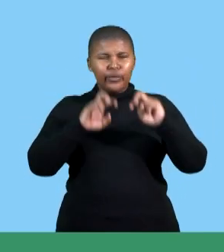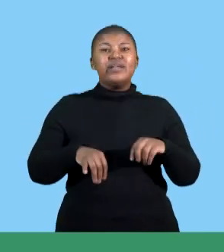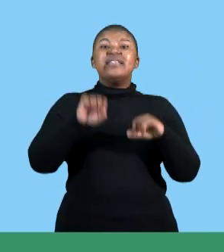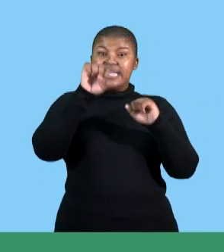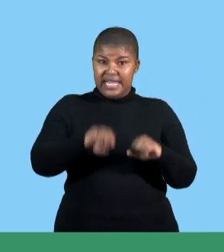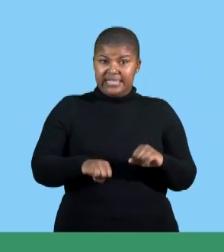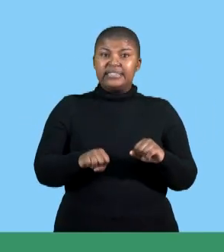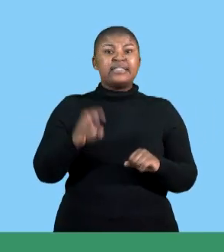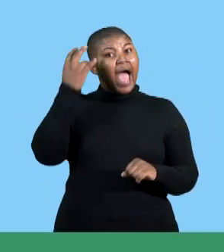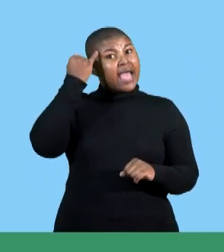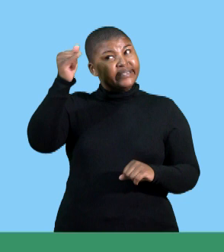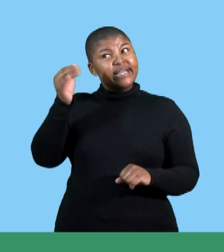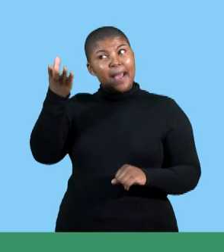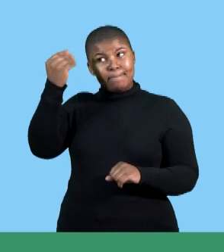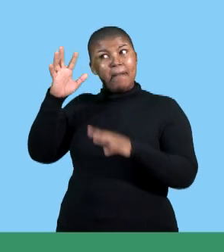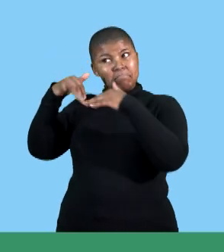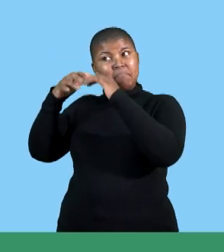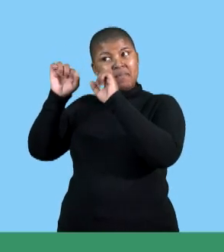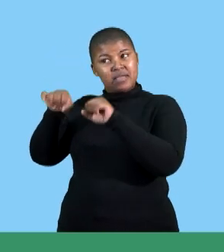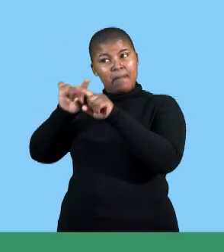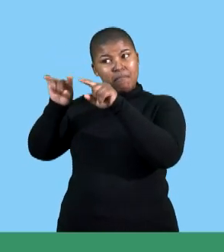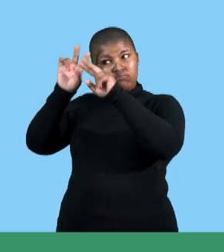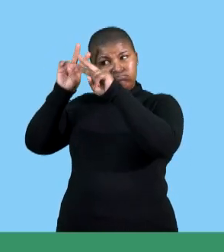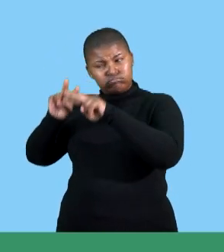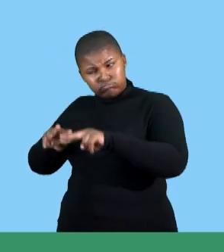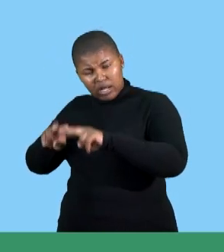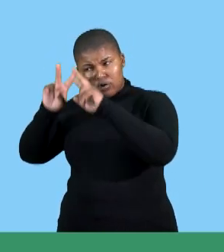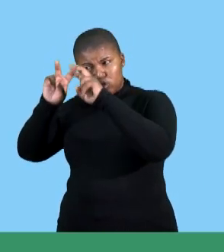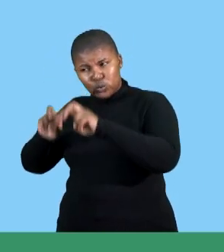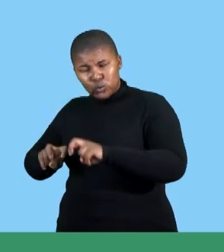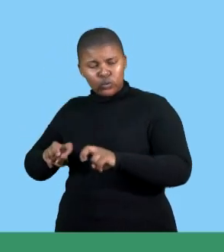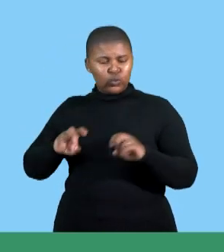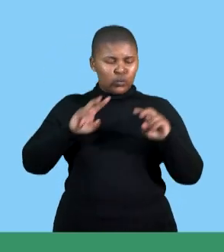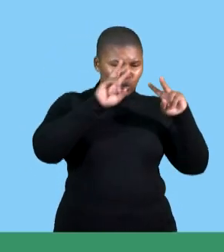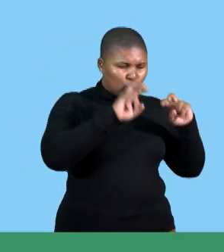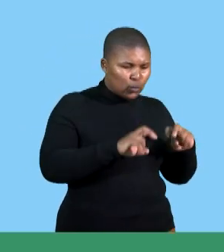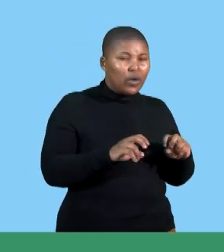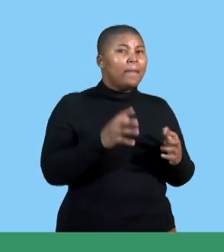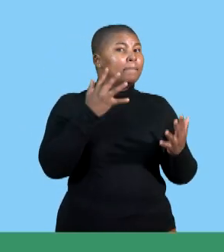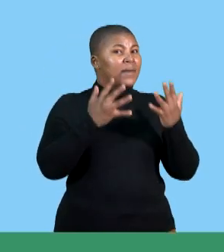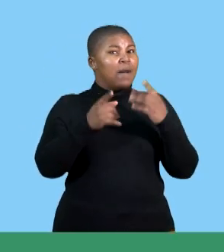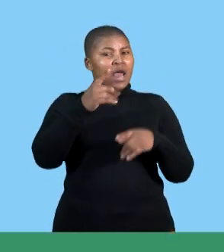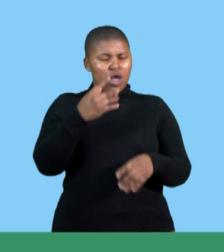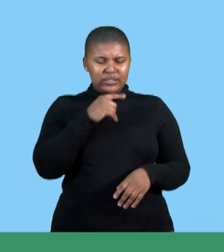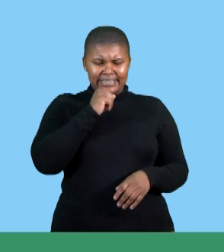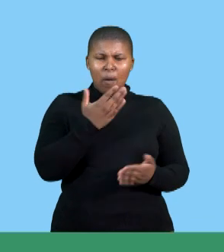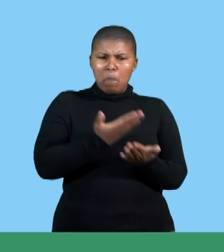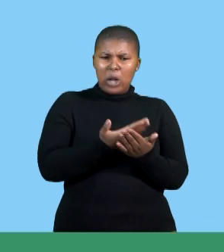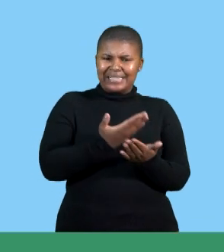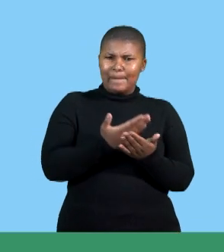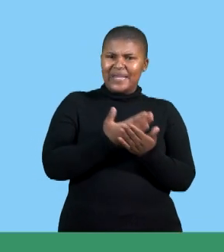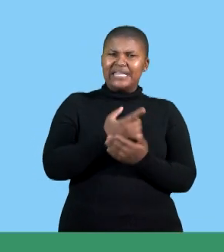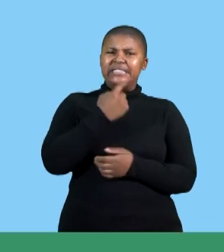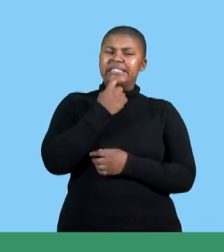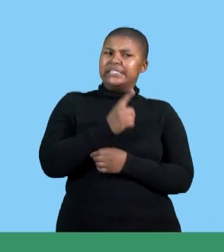are exploring on that idea, generating possibilities. Sometimes they can say this is impossible, so that's